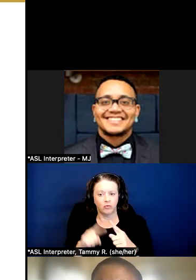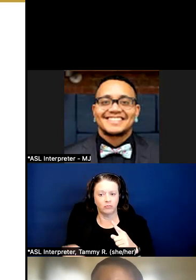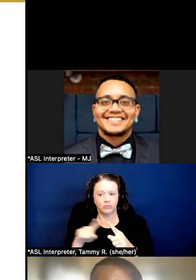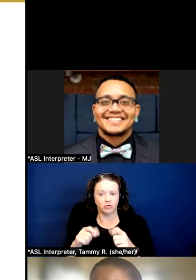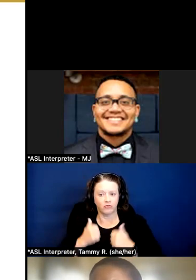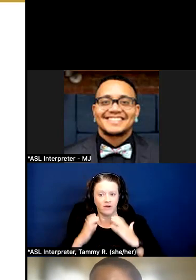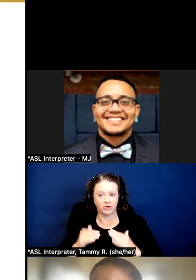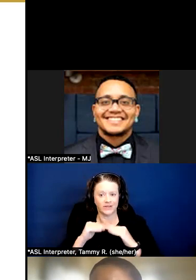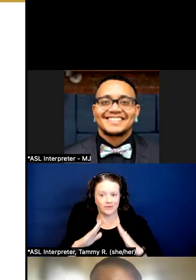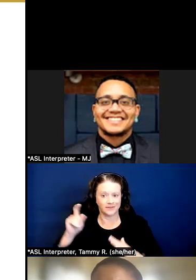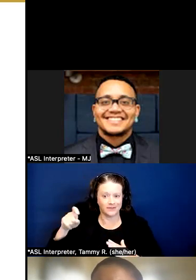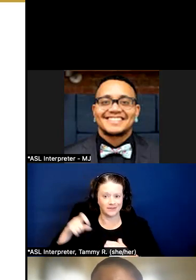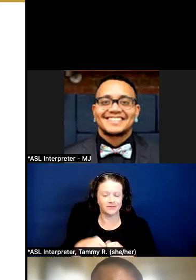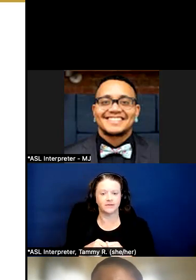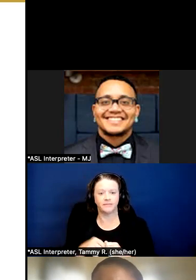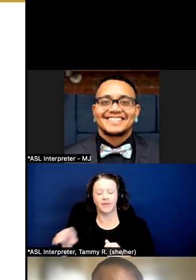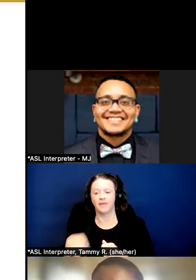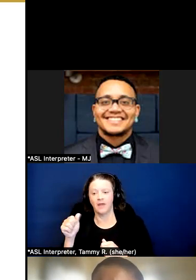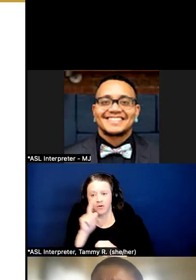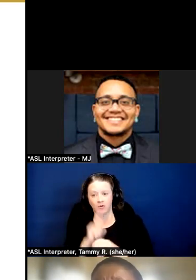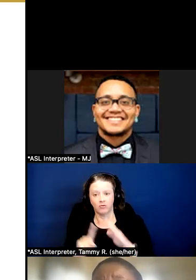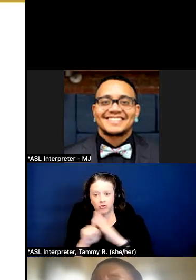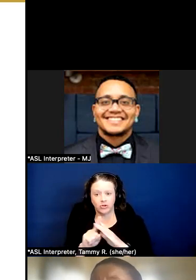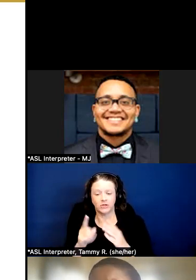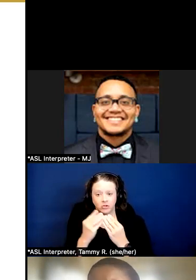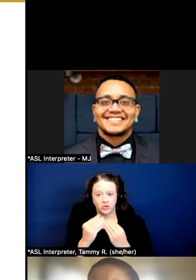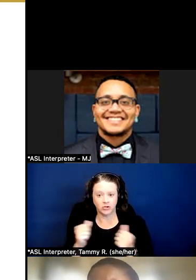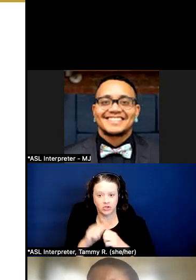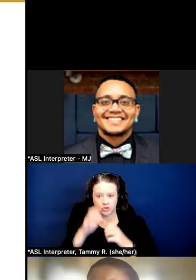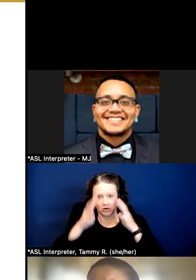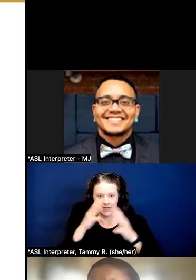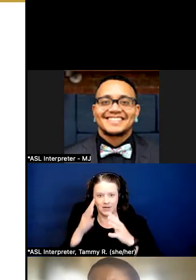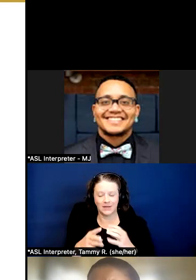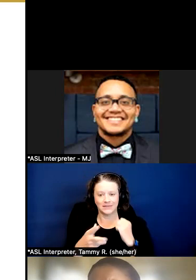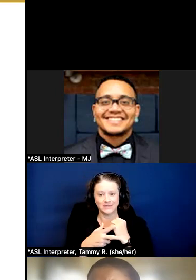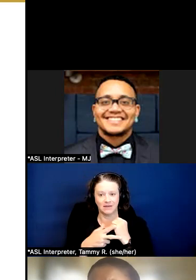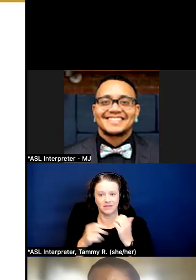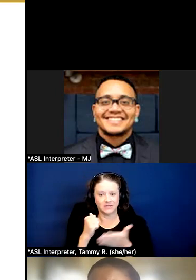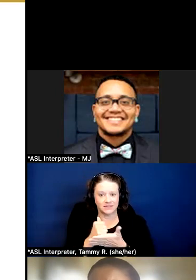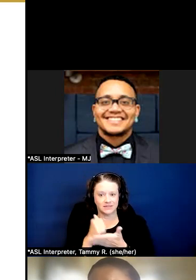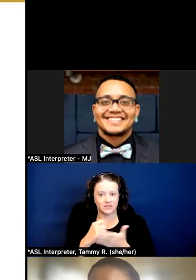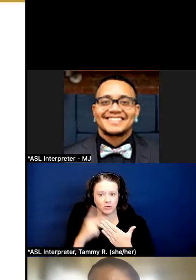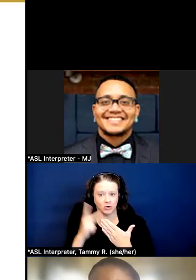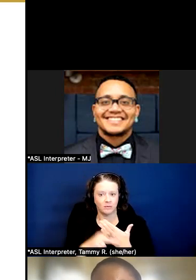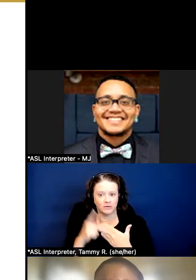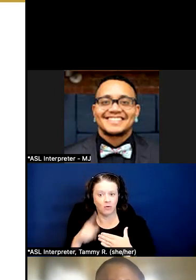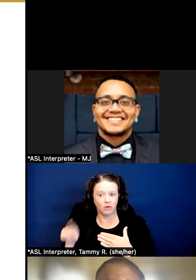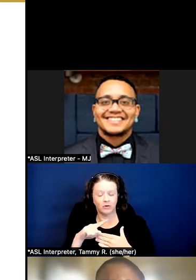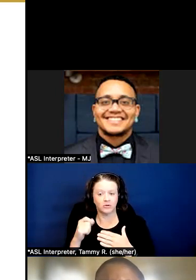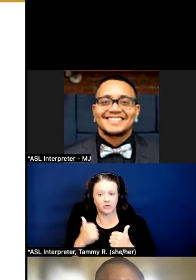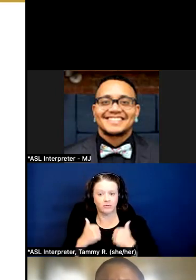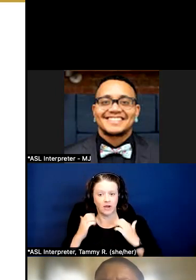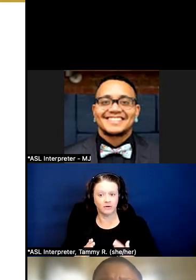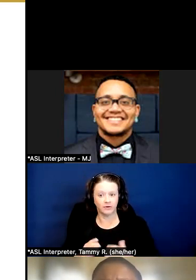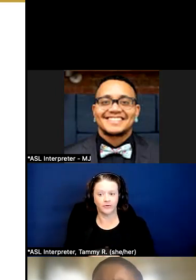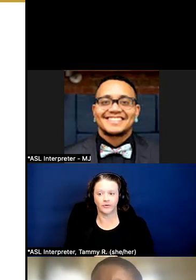The other emergent solution that I would like to point out is creating savings assistance programs for survivors. Now,